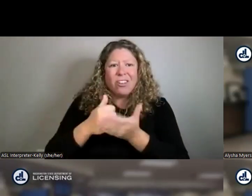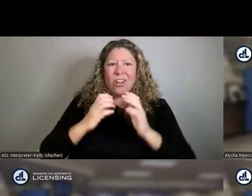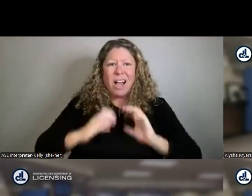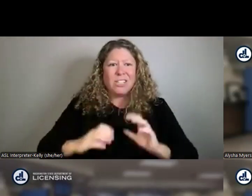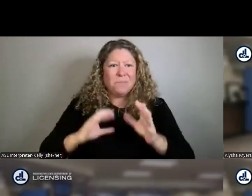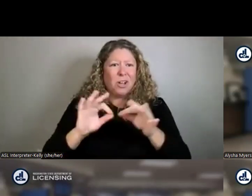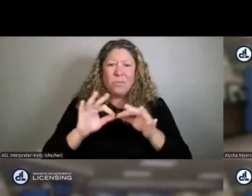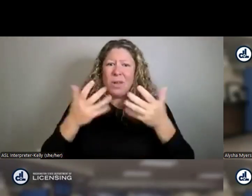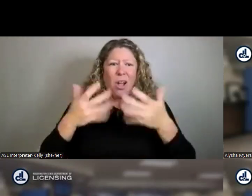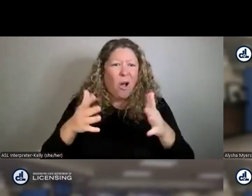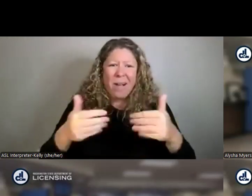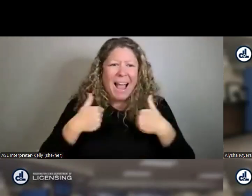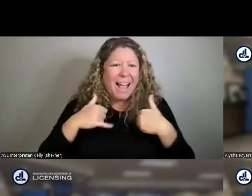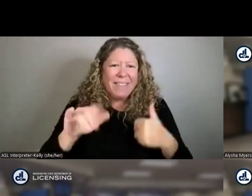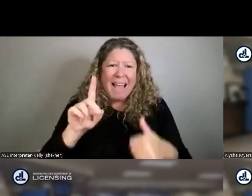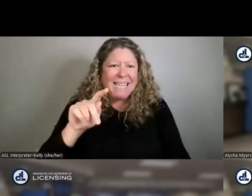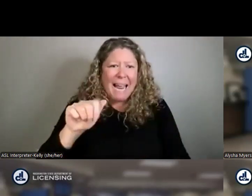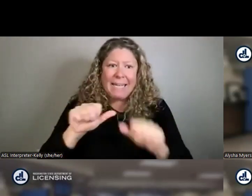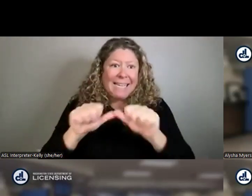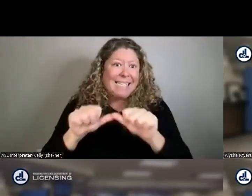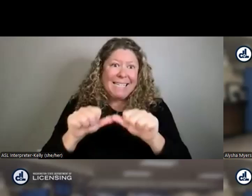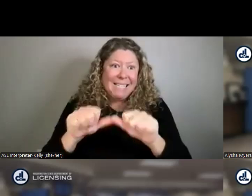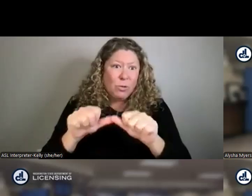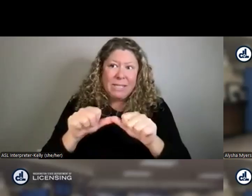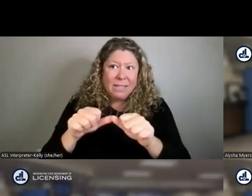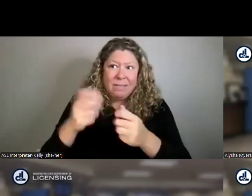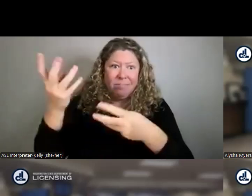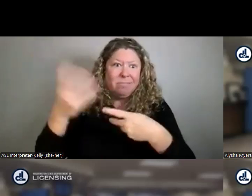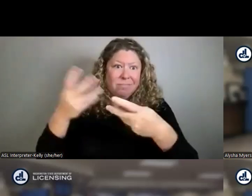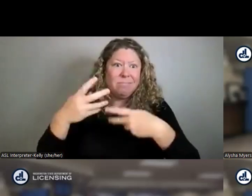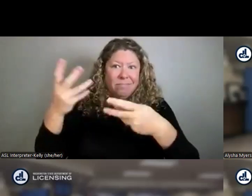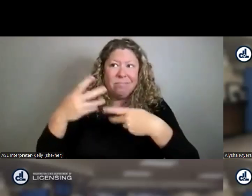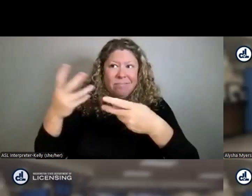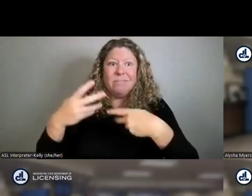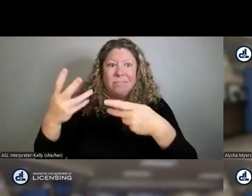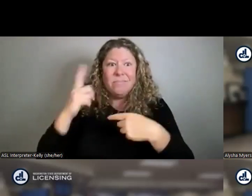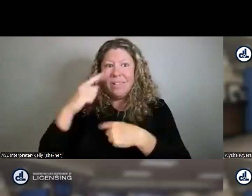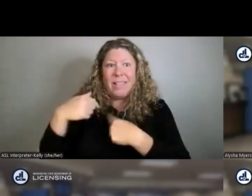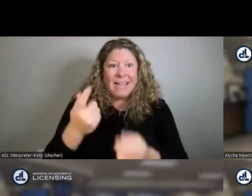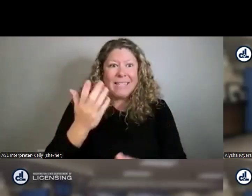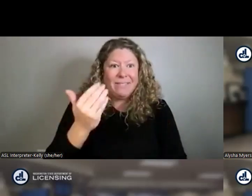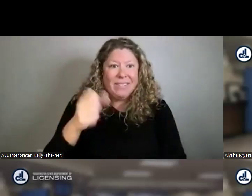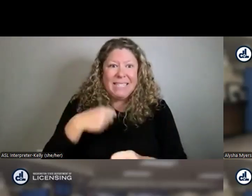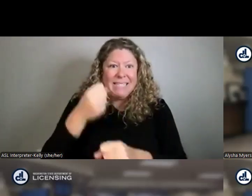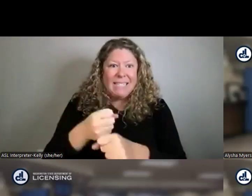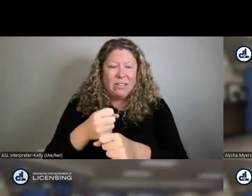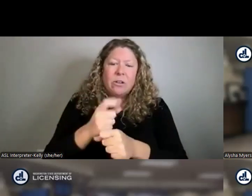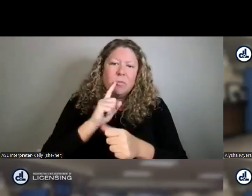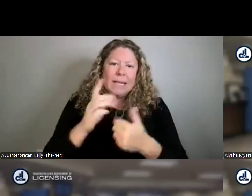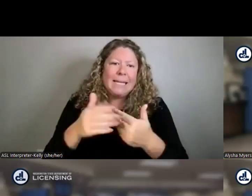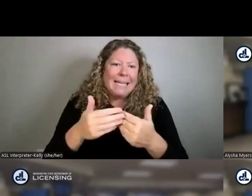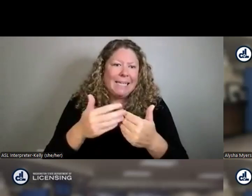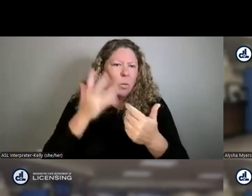that data pouring in continuously, actually over like the last 15 years, I believe. So I was able to grab that pretty quickly.